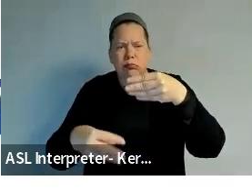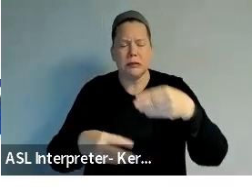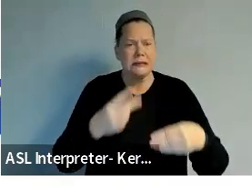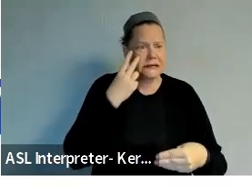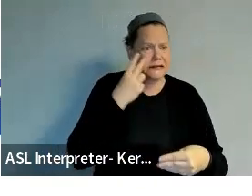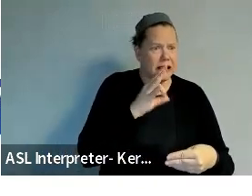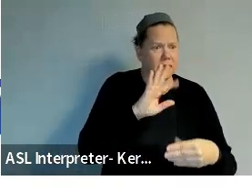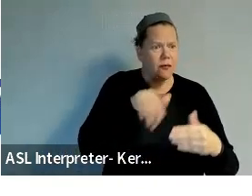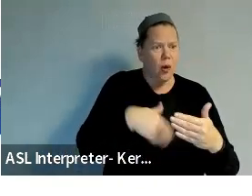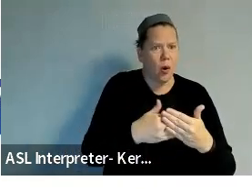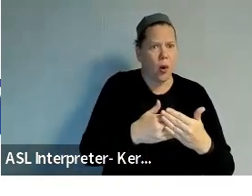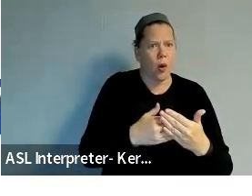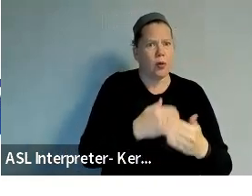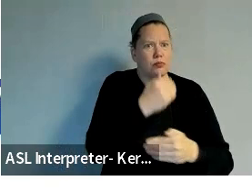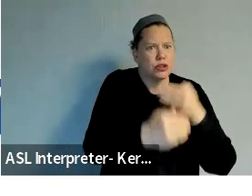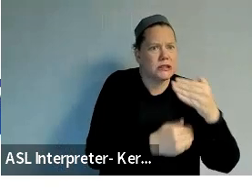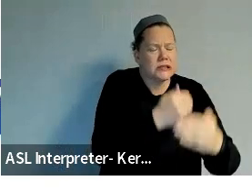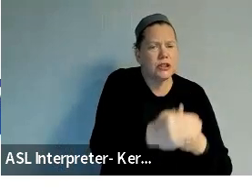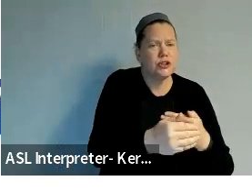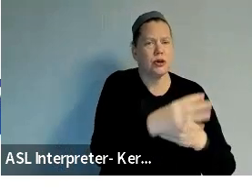and protocols were followed.